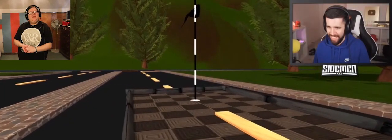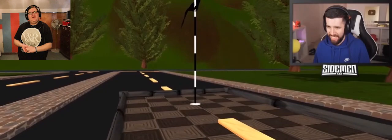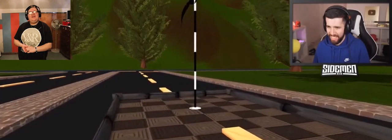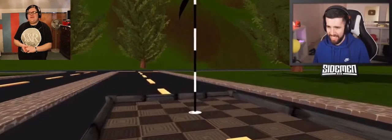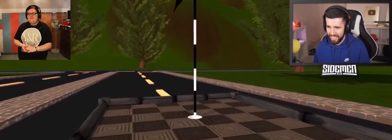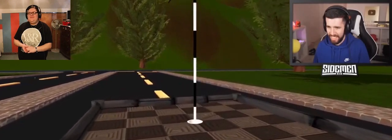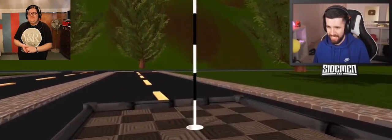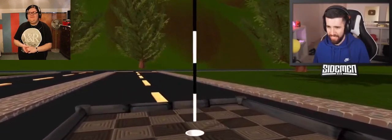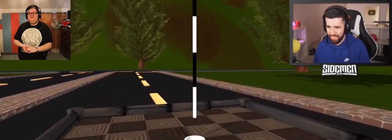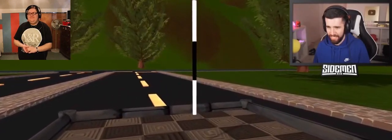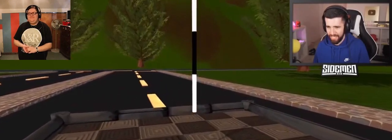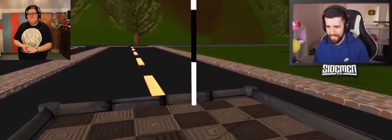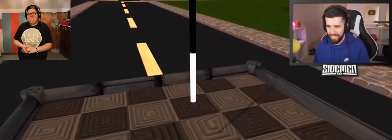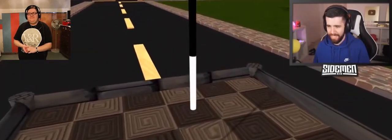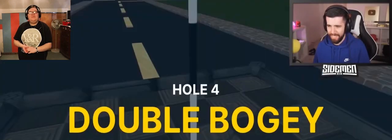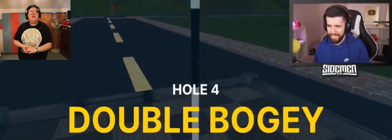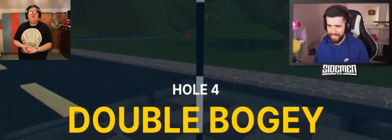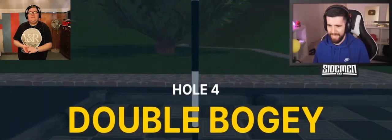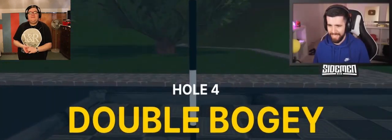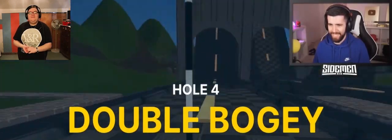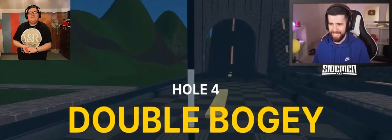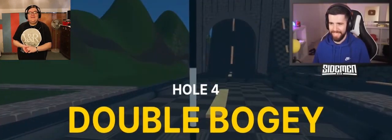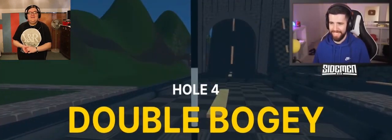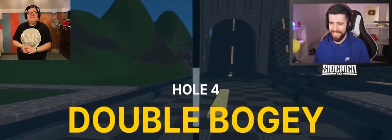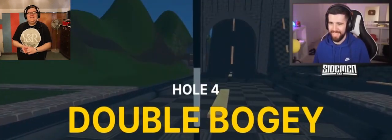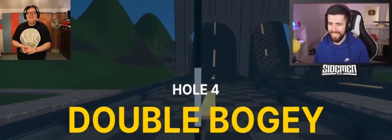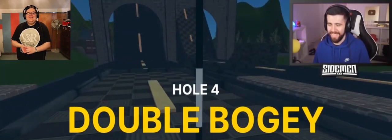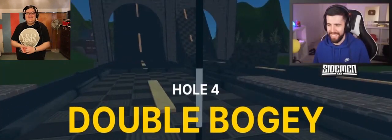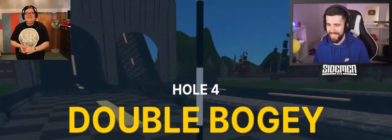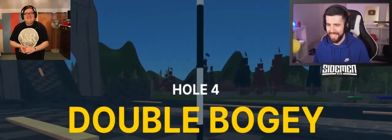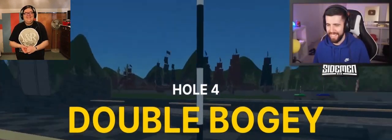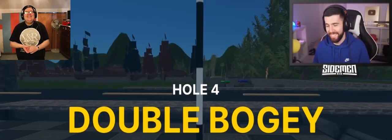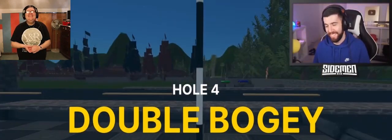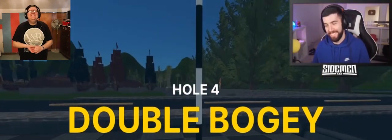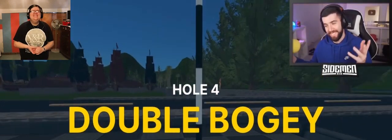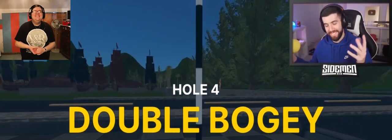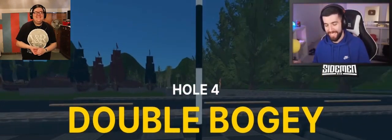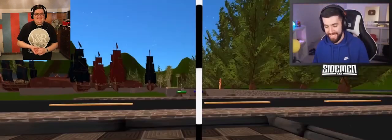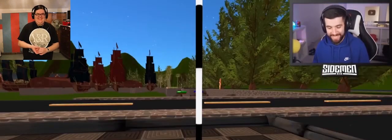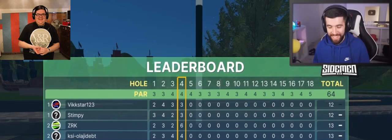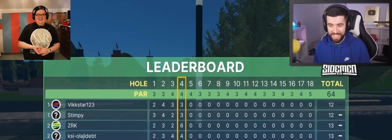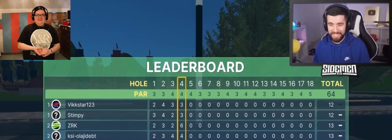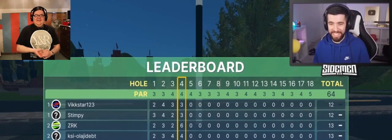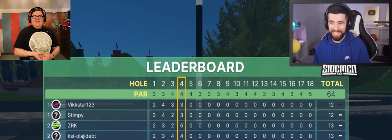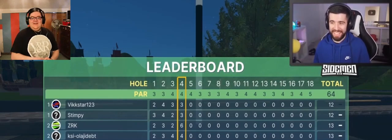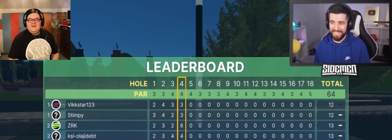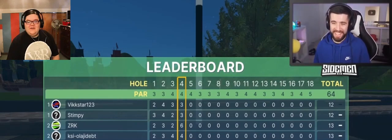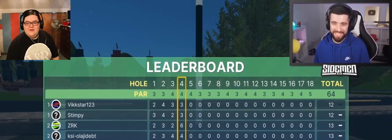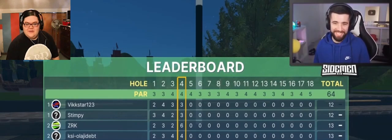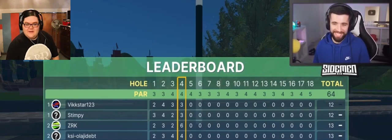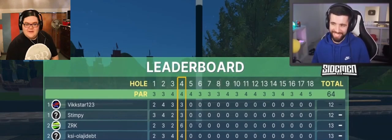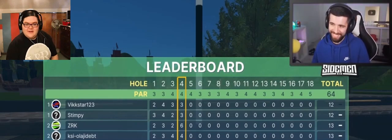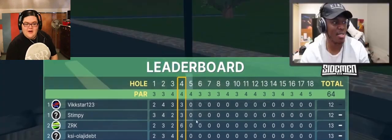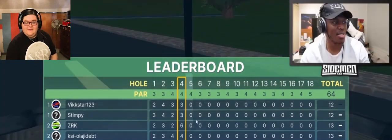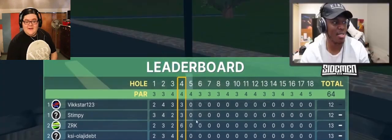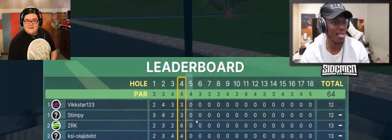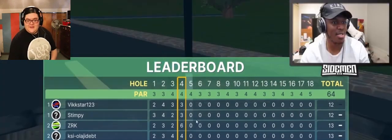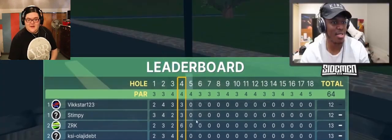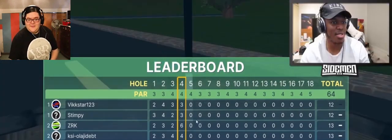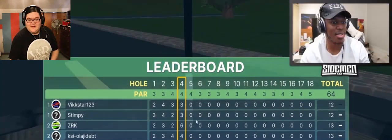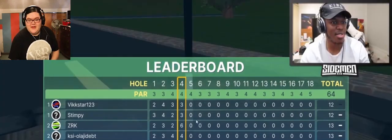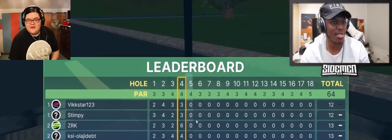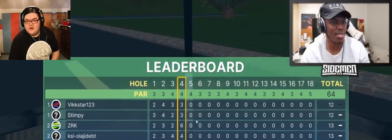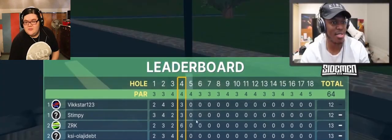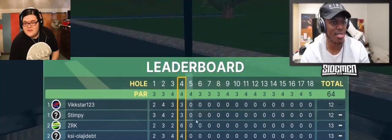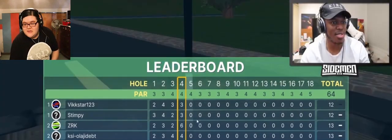probably will, to be honest. Original content. What? Well, like Reddit reactions. I'm just trying to play to the meme. Who's... Oh, Vic's